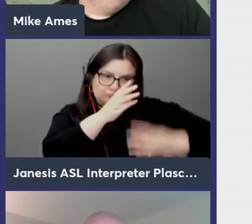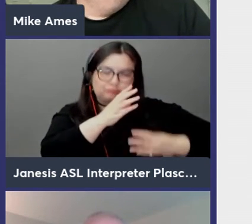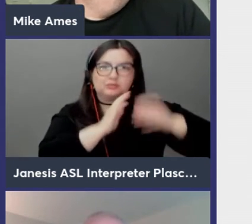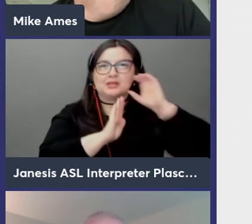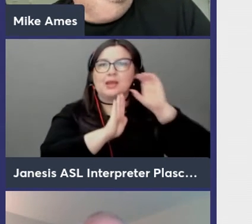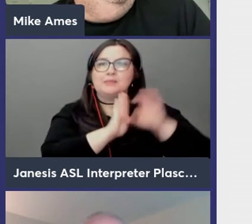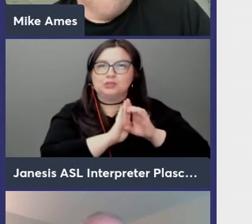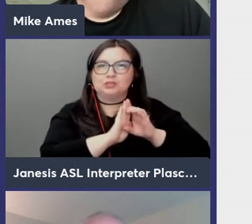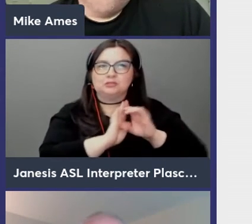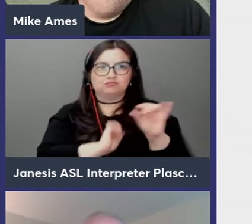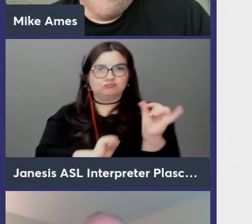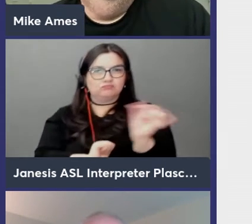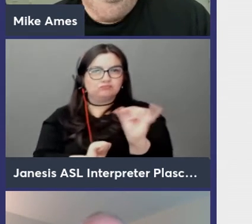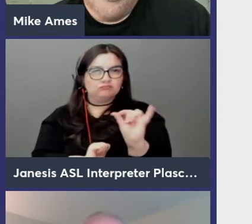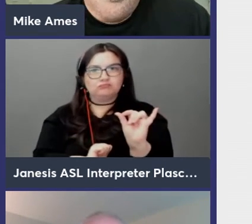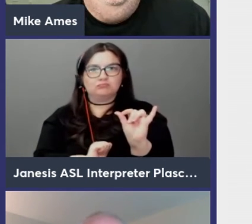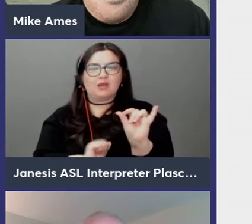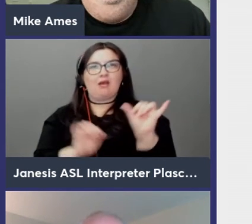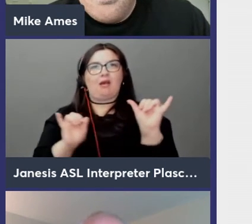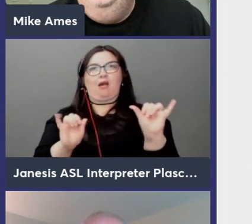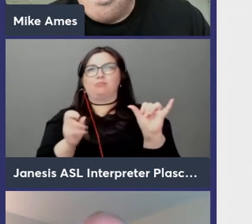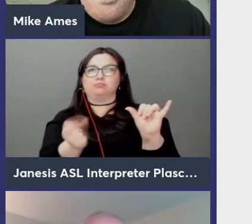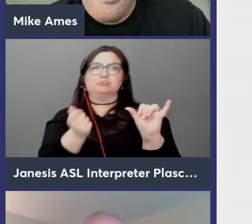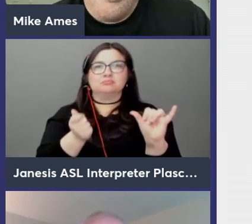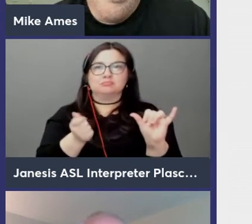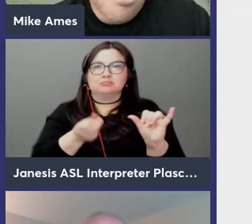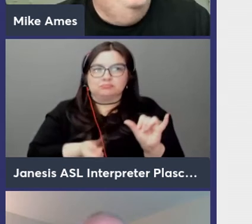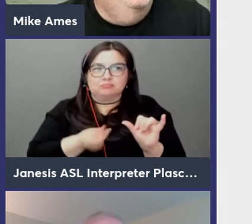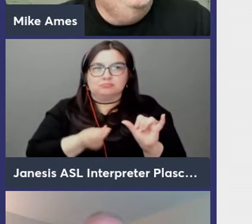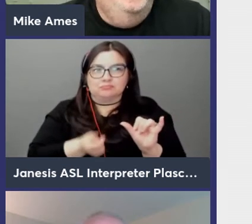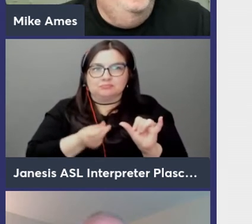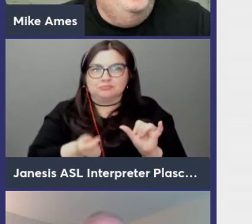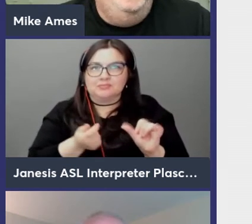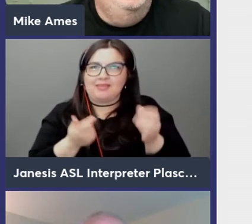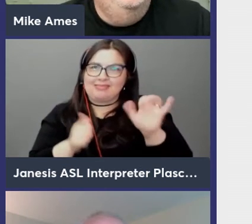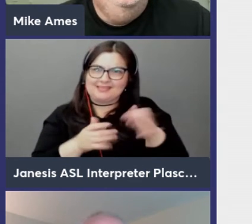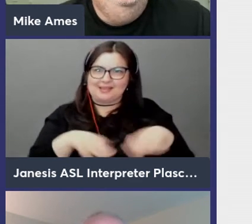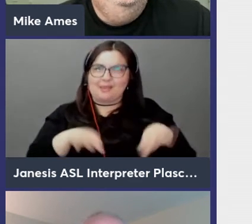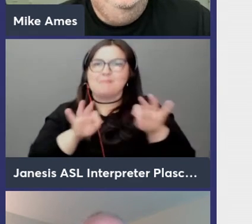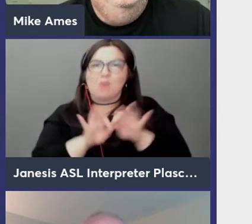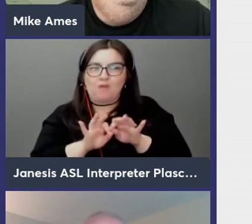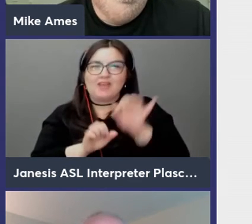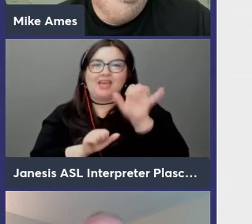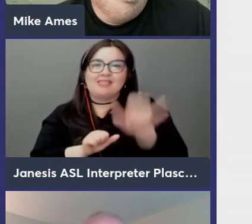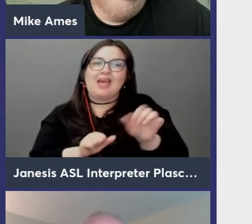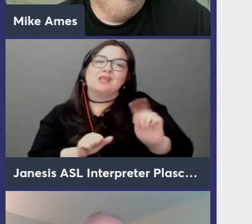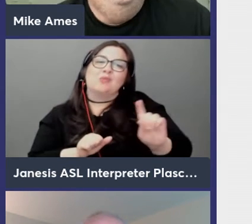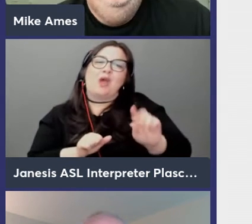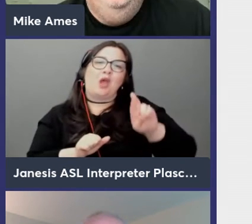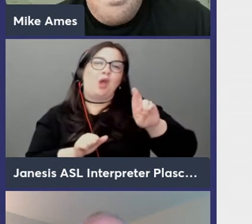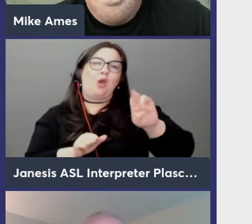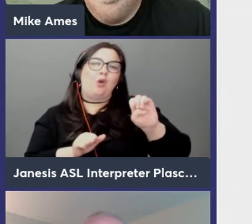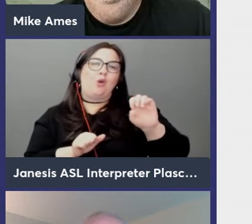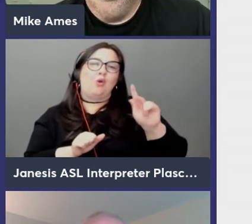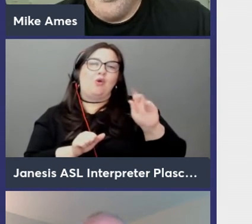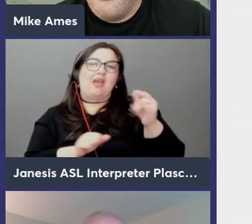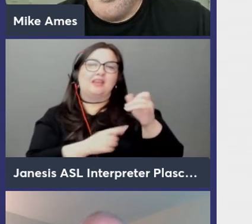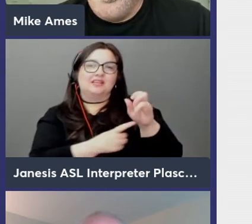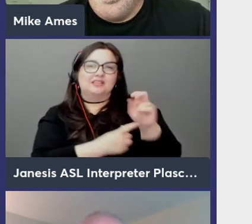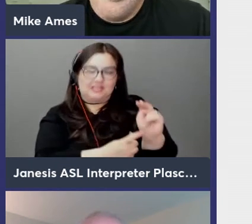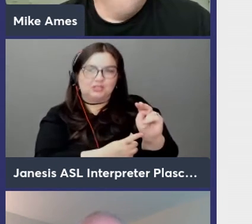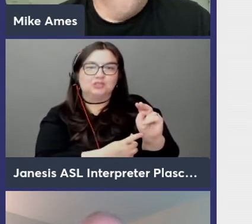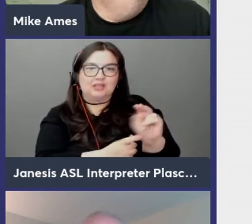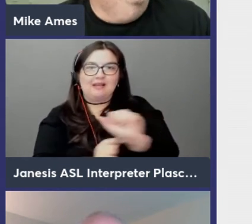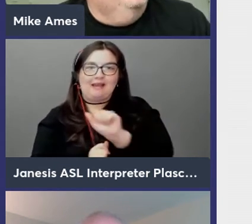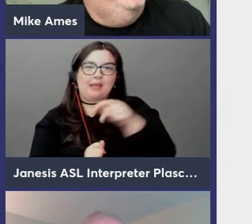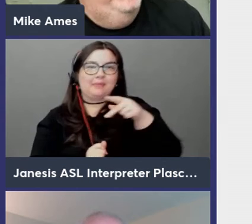a really responsive manner is important. And that's where the Rekognition Faces API v6 comes